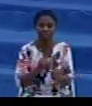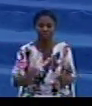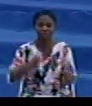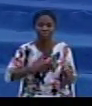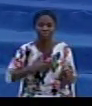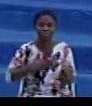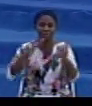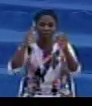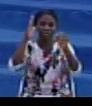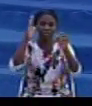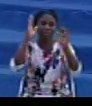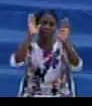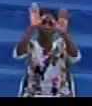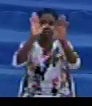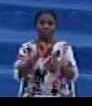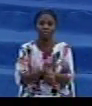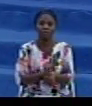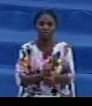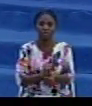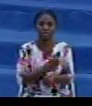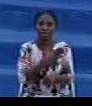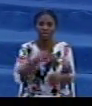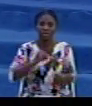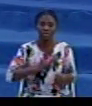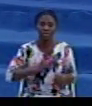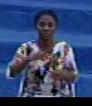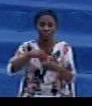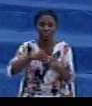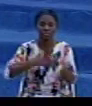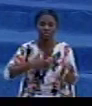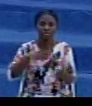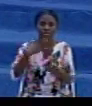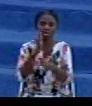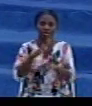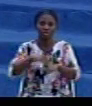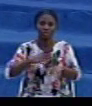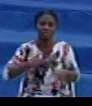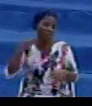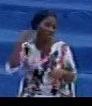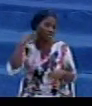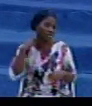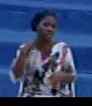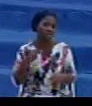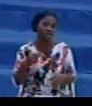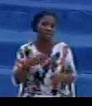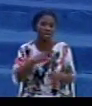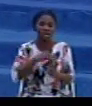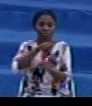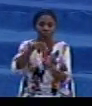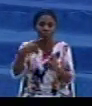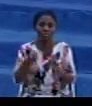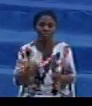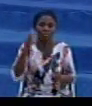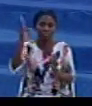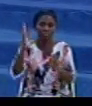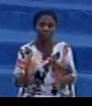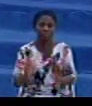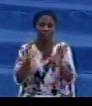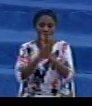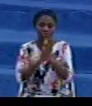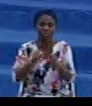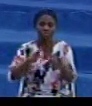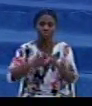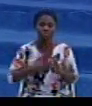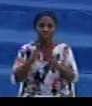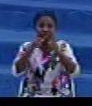without receiving my miracle. And I laid my hand on my neck, and when the pastor prayed, to my greatest surprise, at the end of